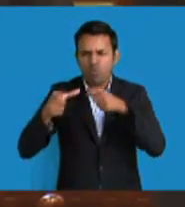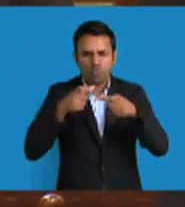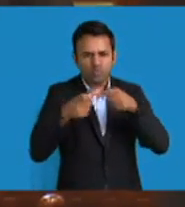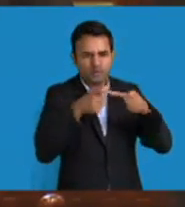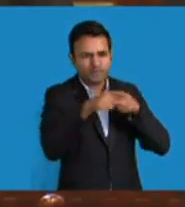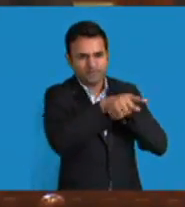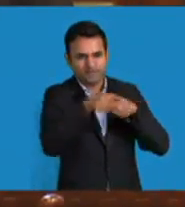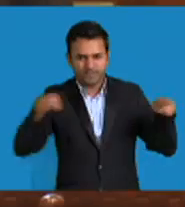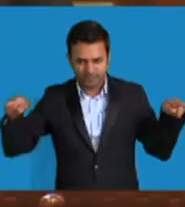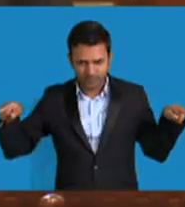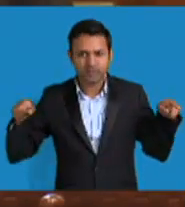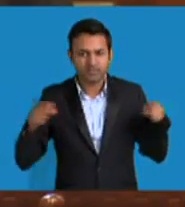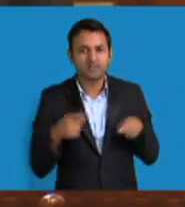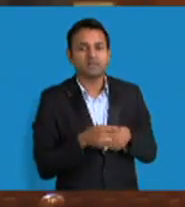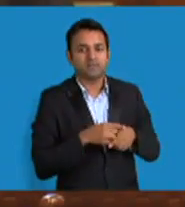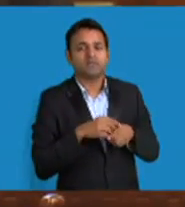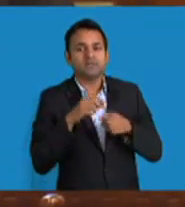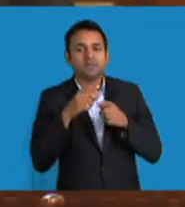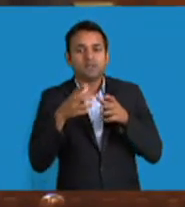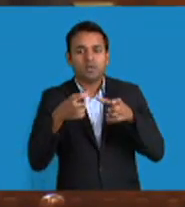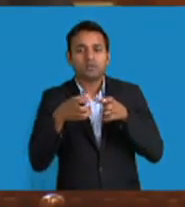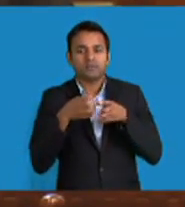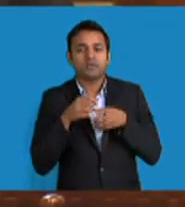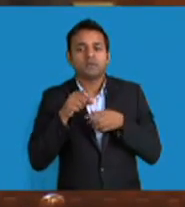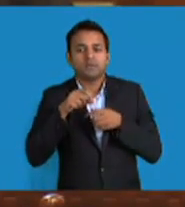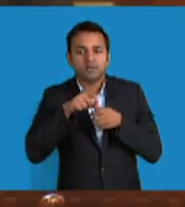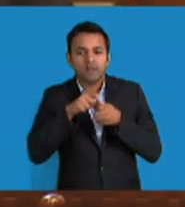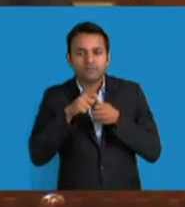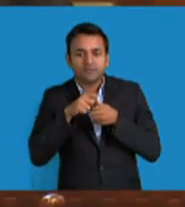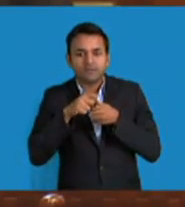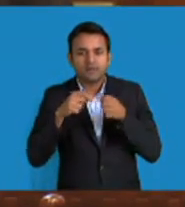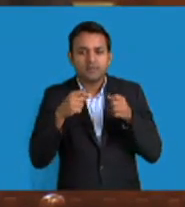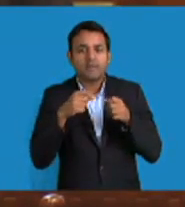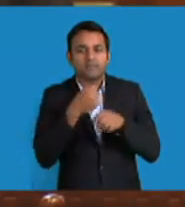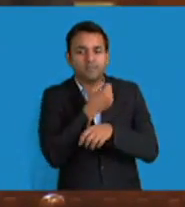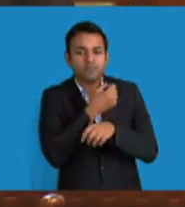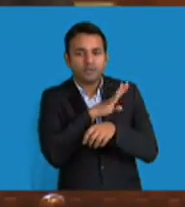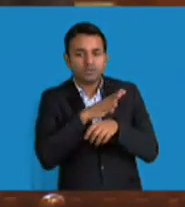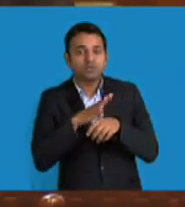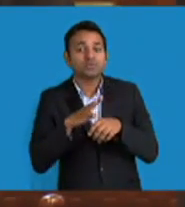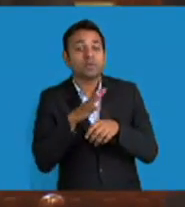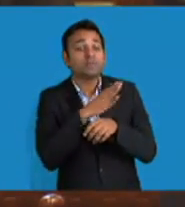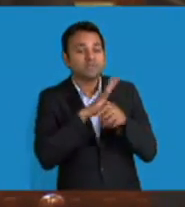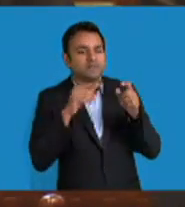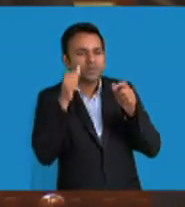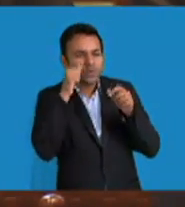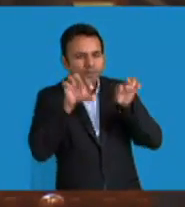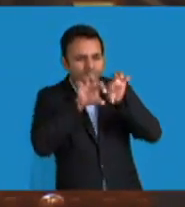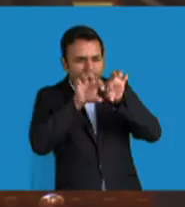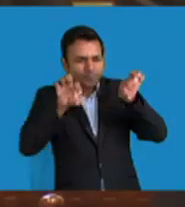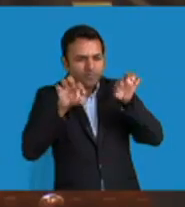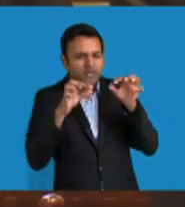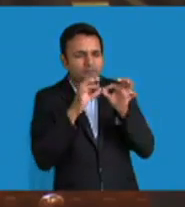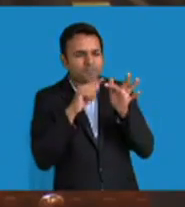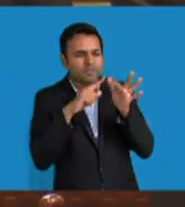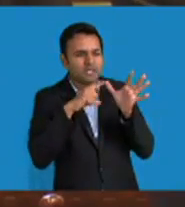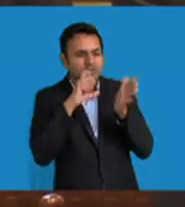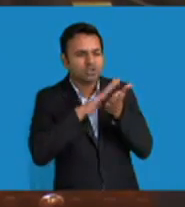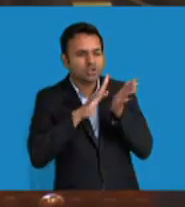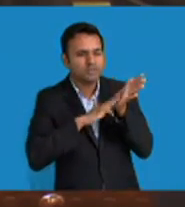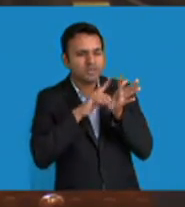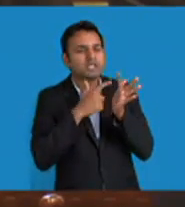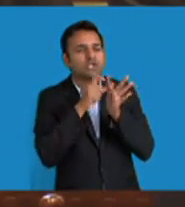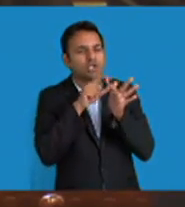further supplement the ban on UBA. Madam Speaker, another addition to the initiatives to manage and sustain our inshore